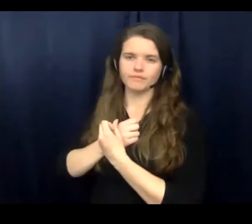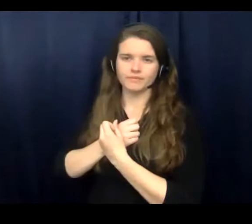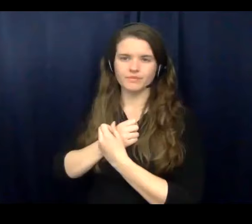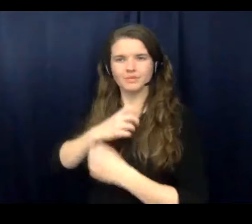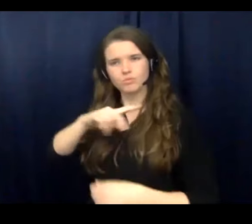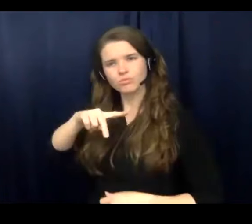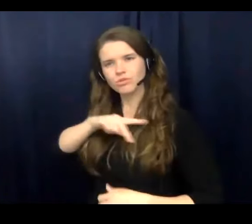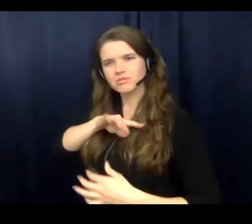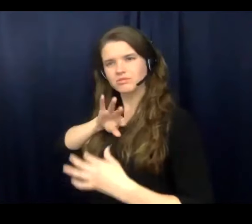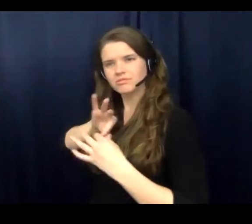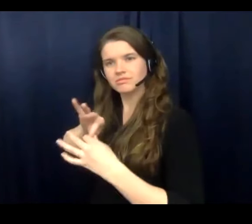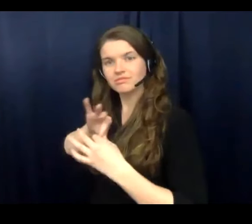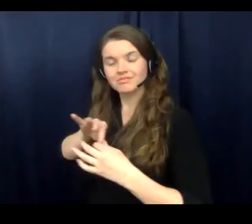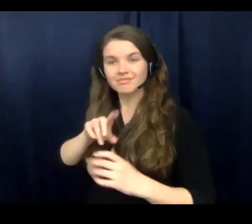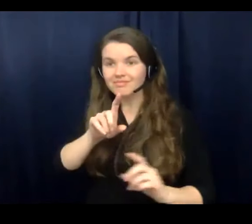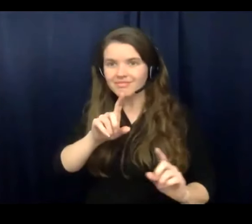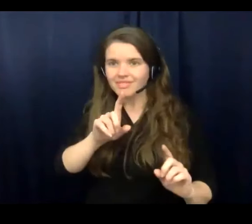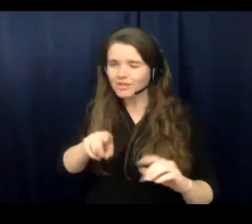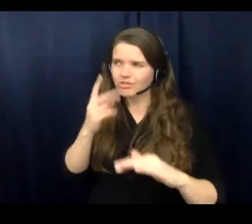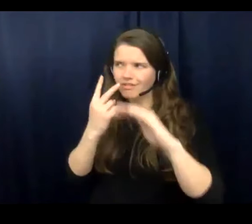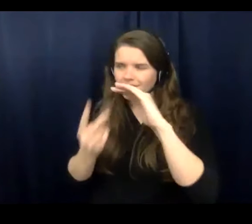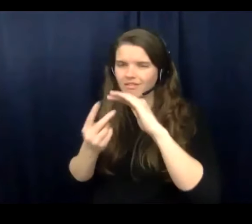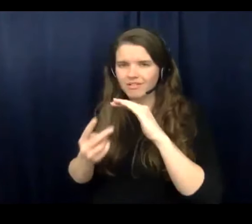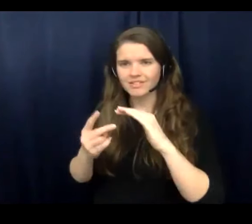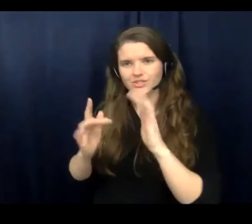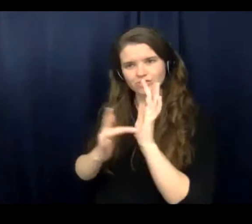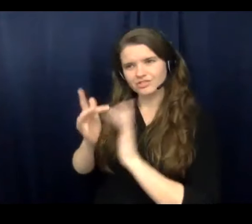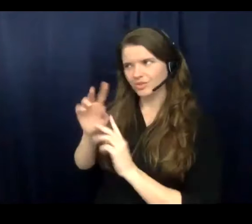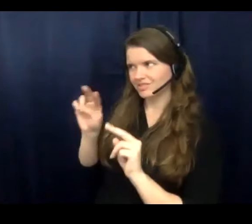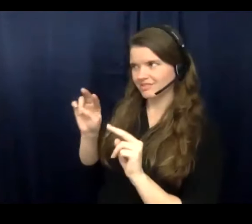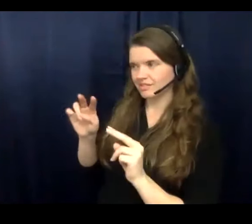They should have seen it by what Jesus did during his life. He was firm.